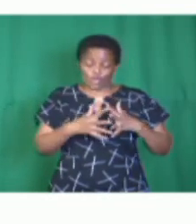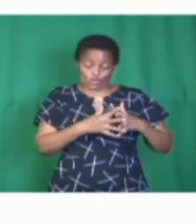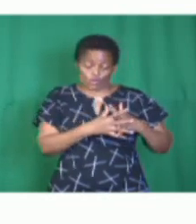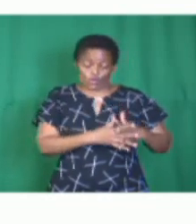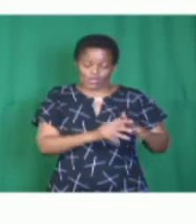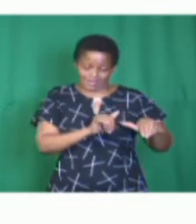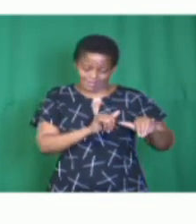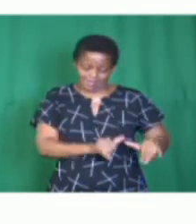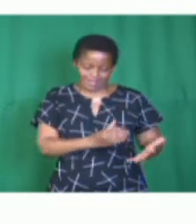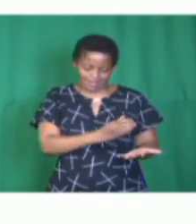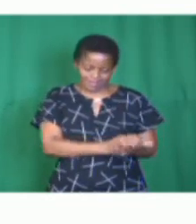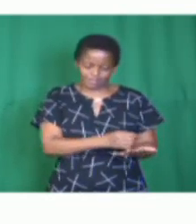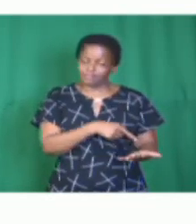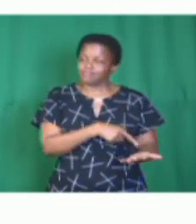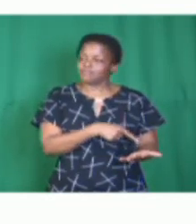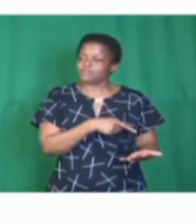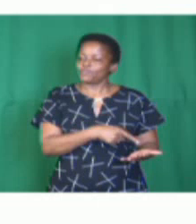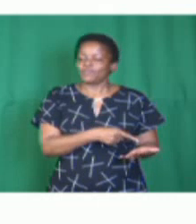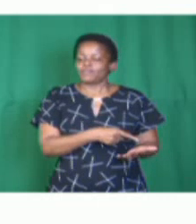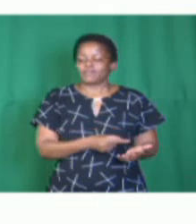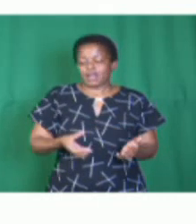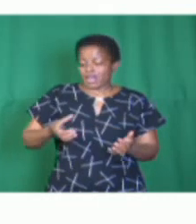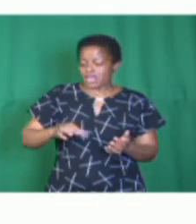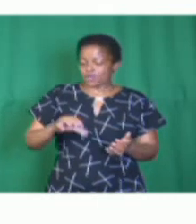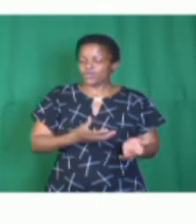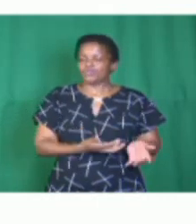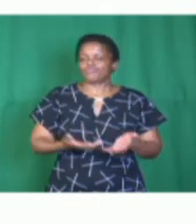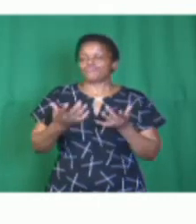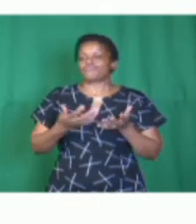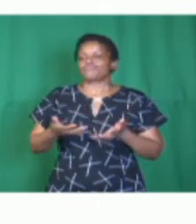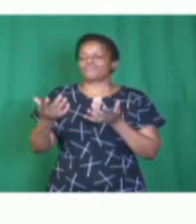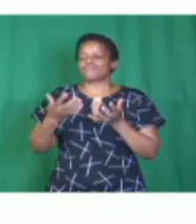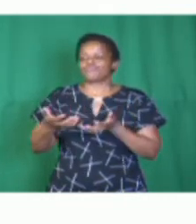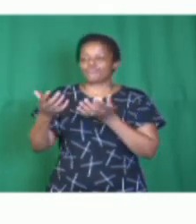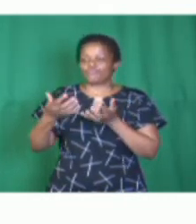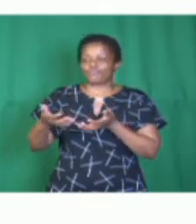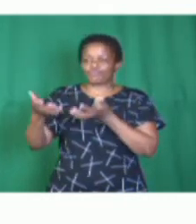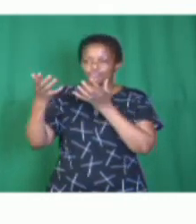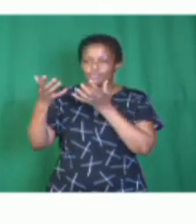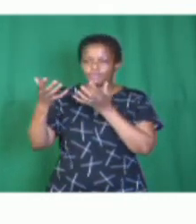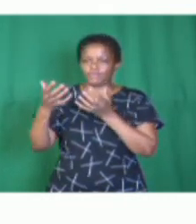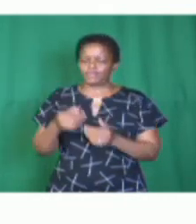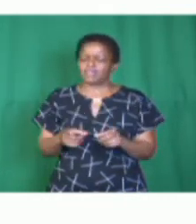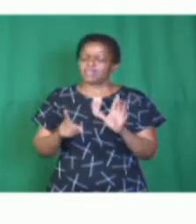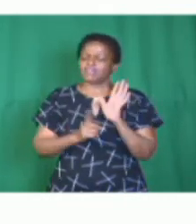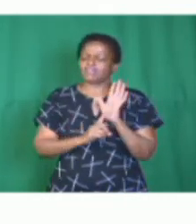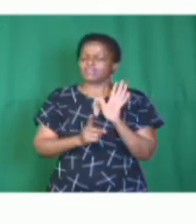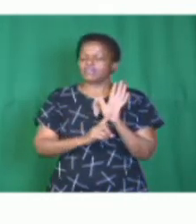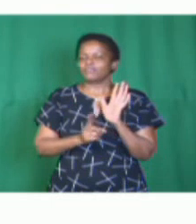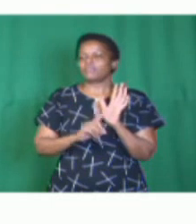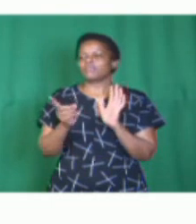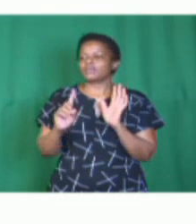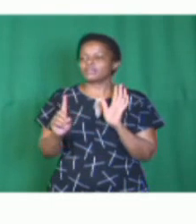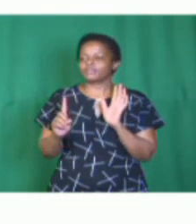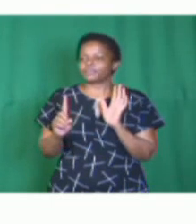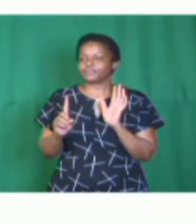container after the liquid has evaporated. So examples of these mixtures that can be separated through this